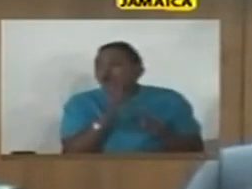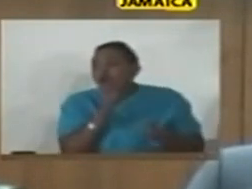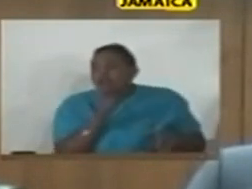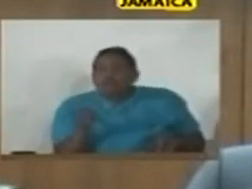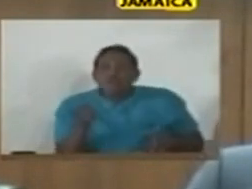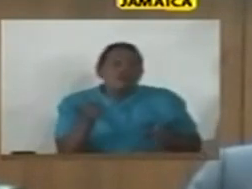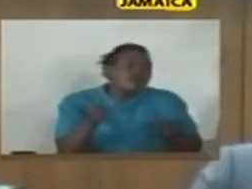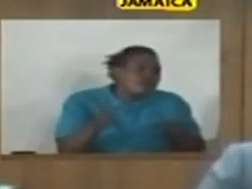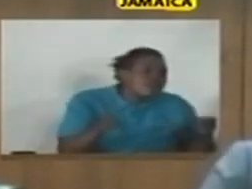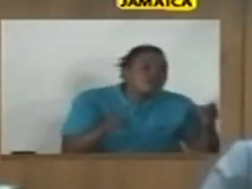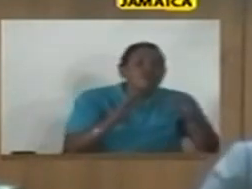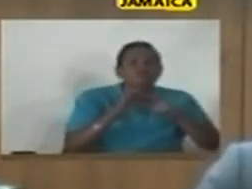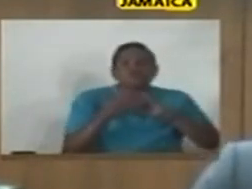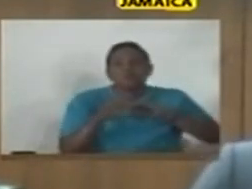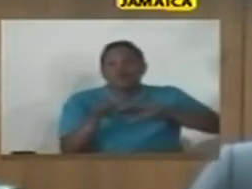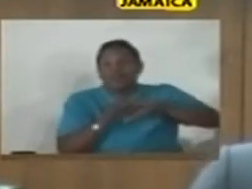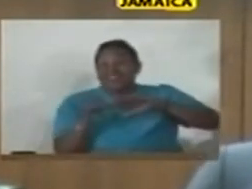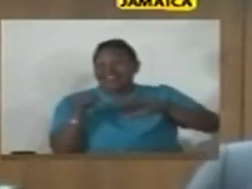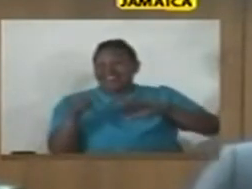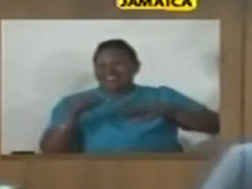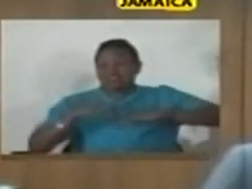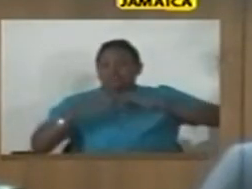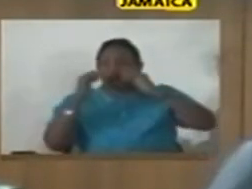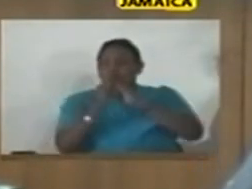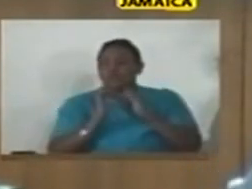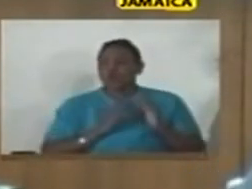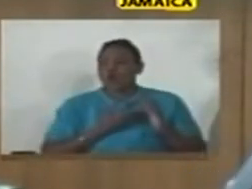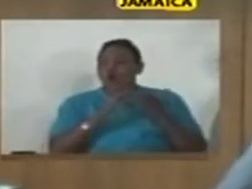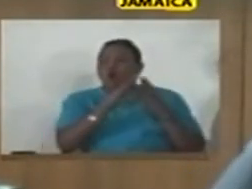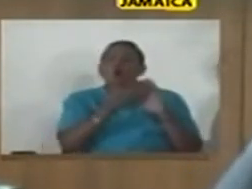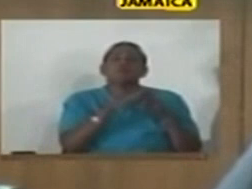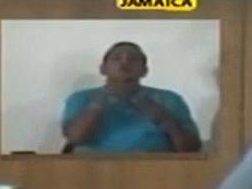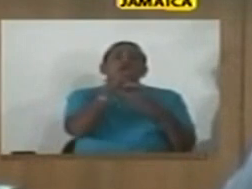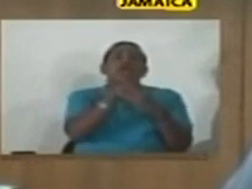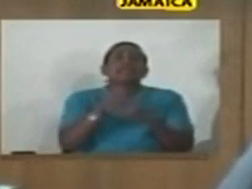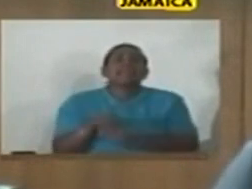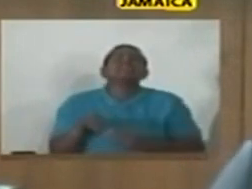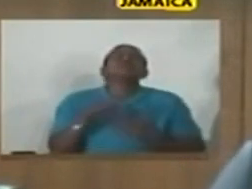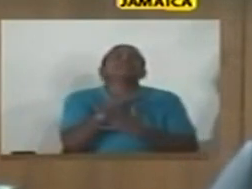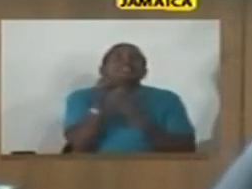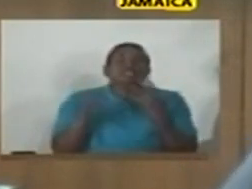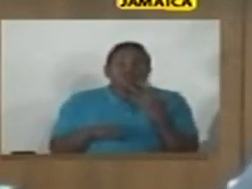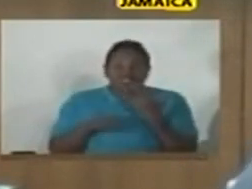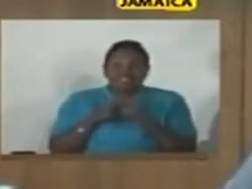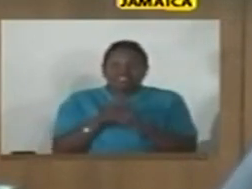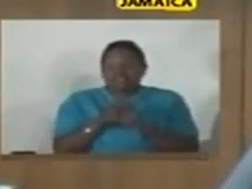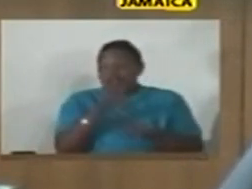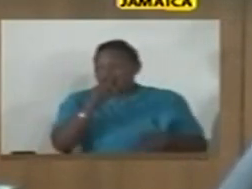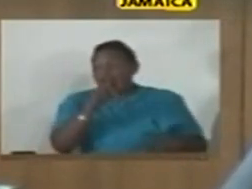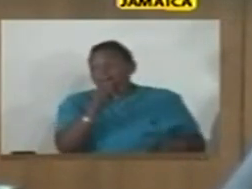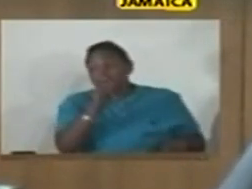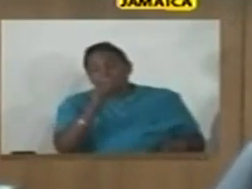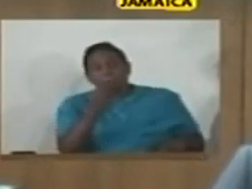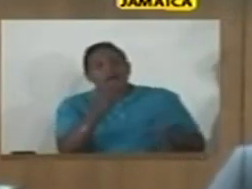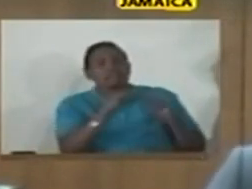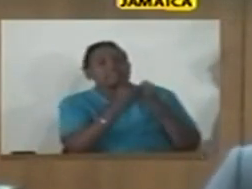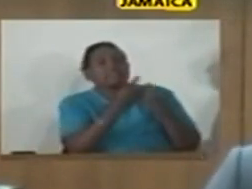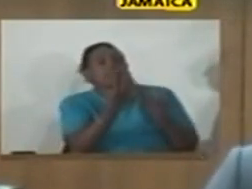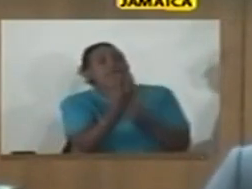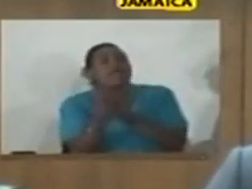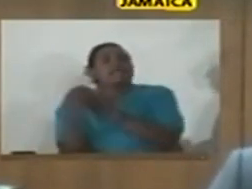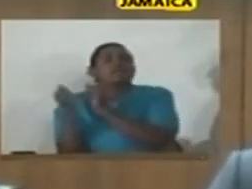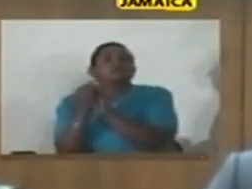of Jamaica. This initiative commenced with our community engagement series. The PATH team engaged with